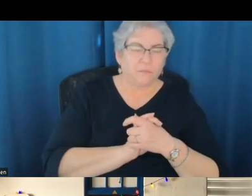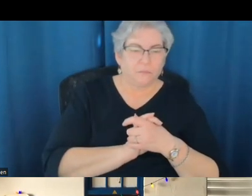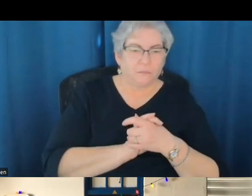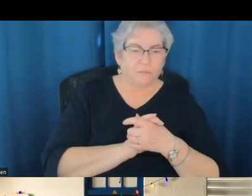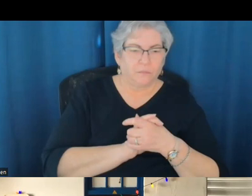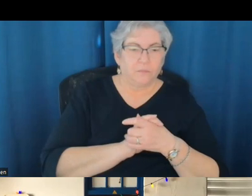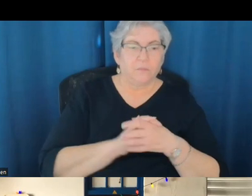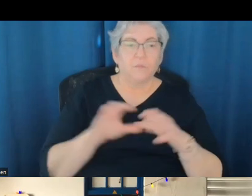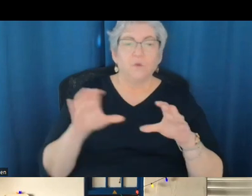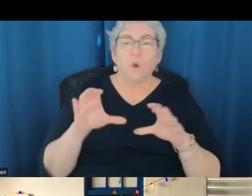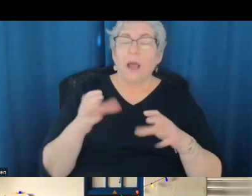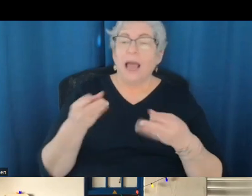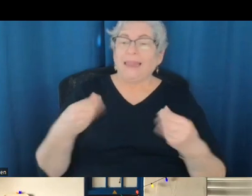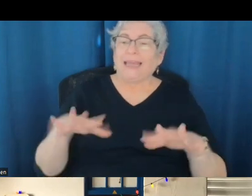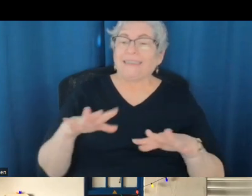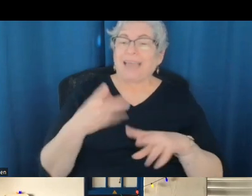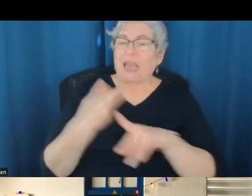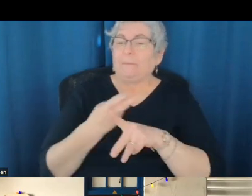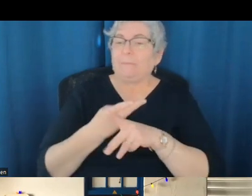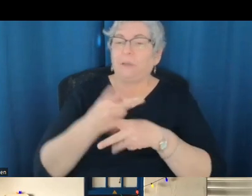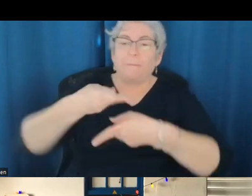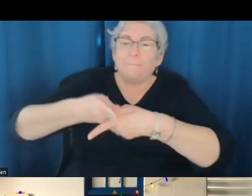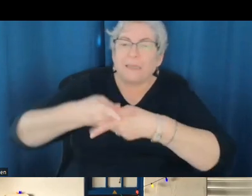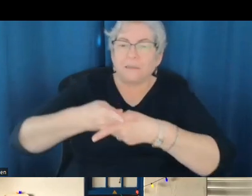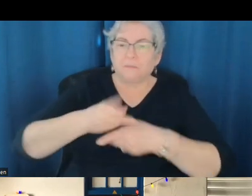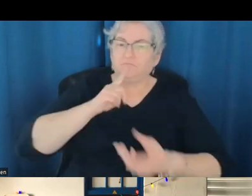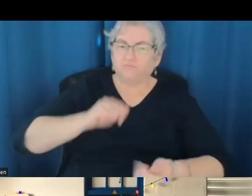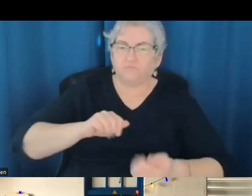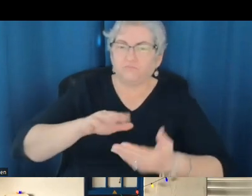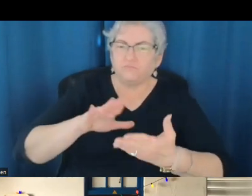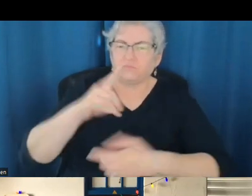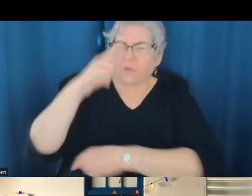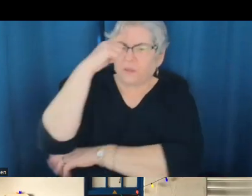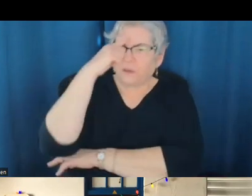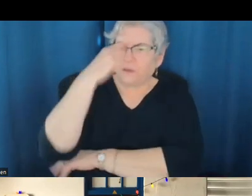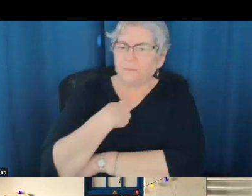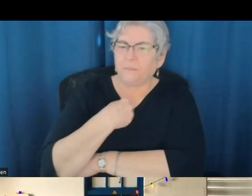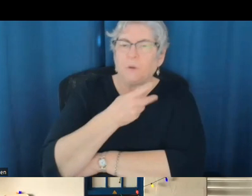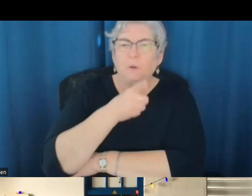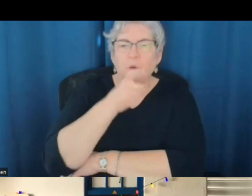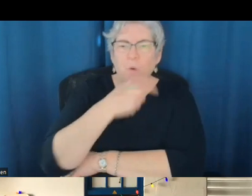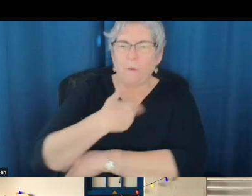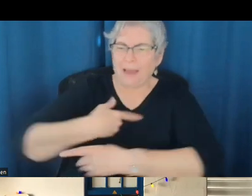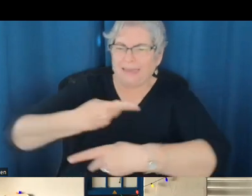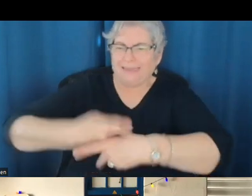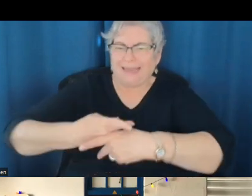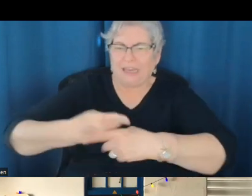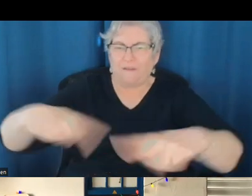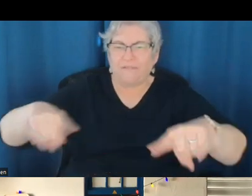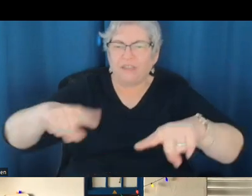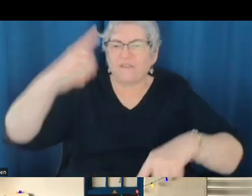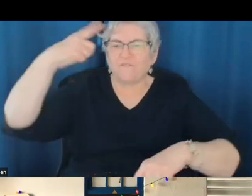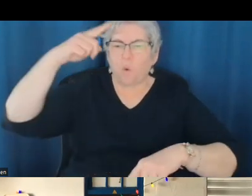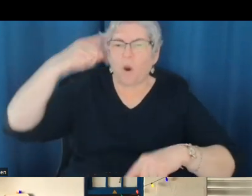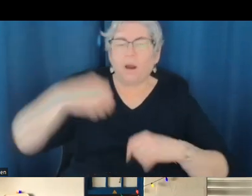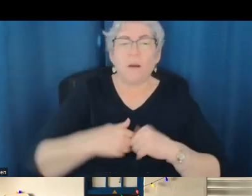When doing any landscape maintenance, always approach the task with the question, who are you managing the garden for? In the